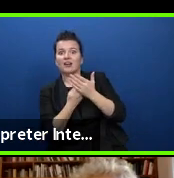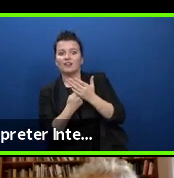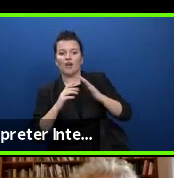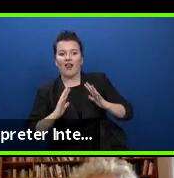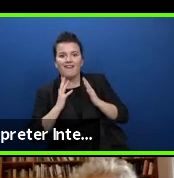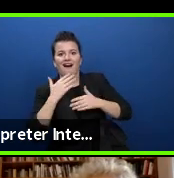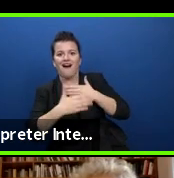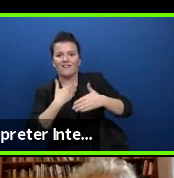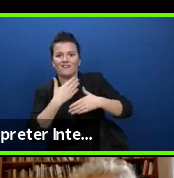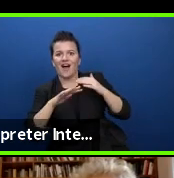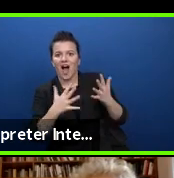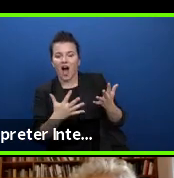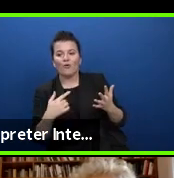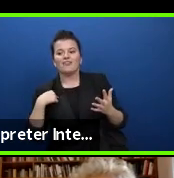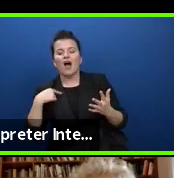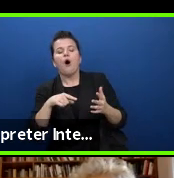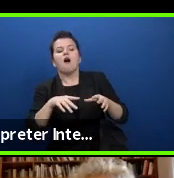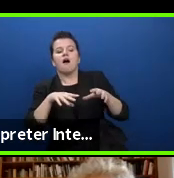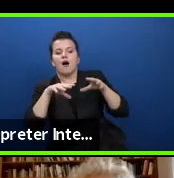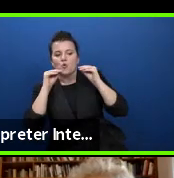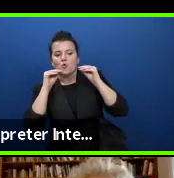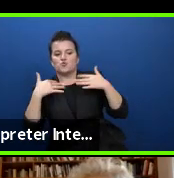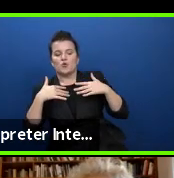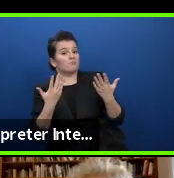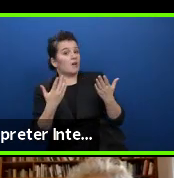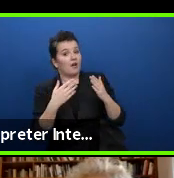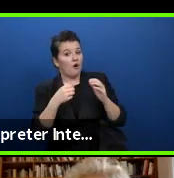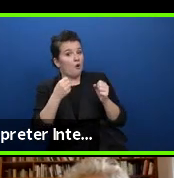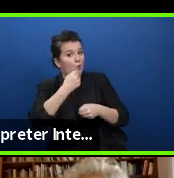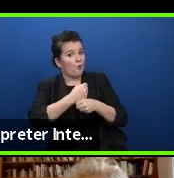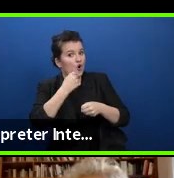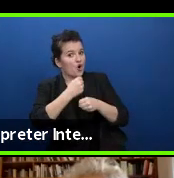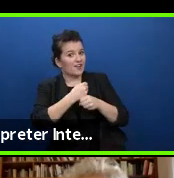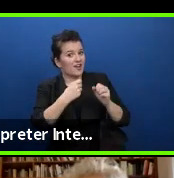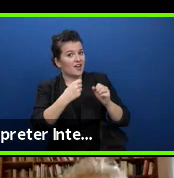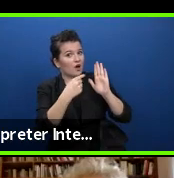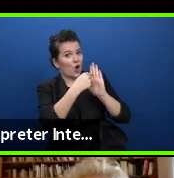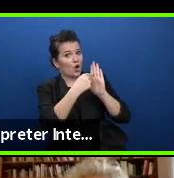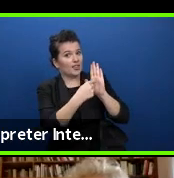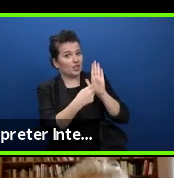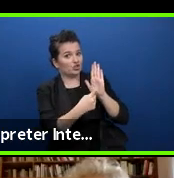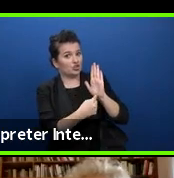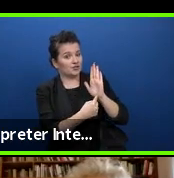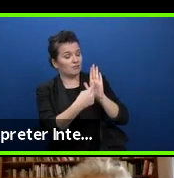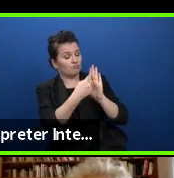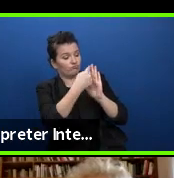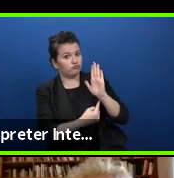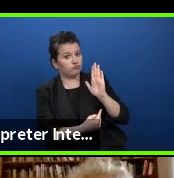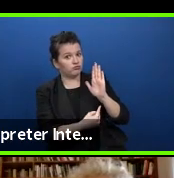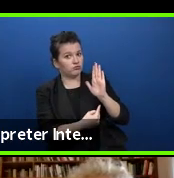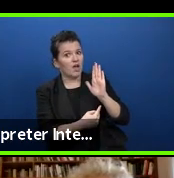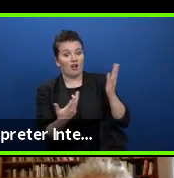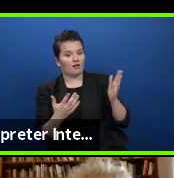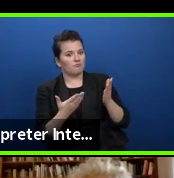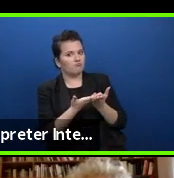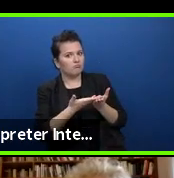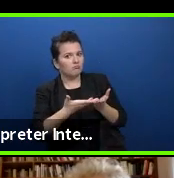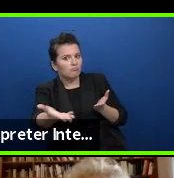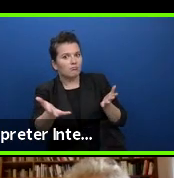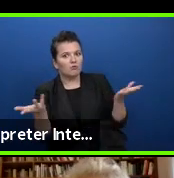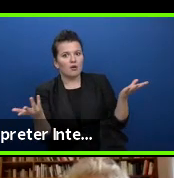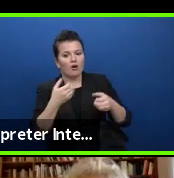all the time in our session about working conditions, that it's a momentum actually to talk about the precarious working conditions, which have been there